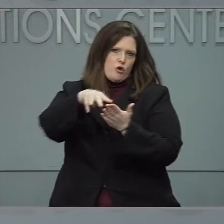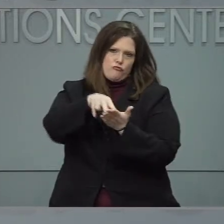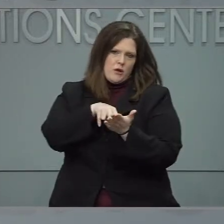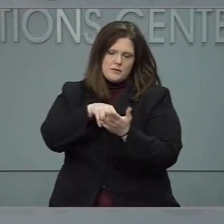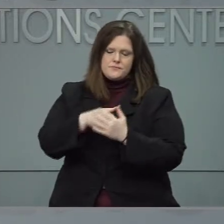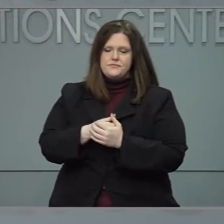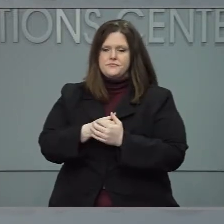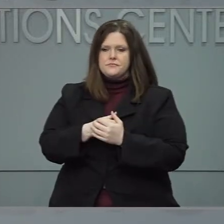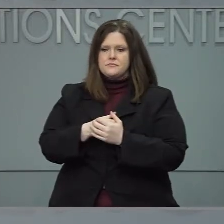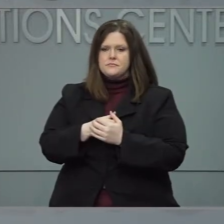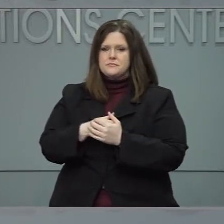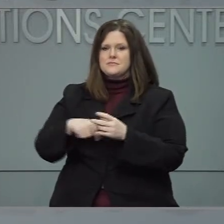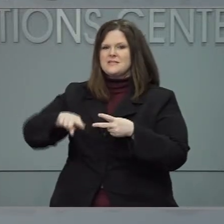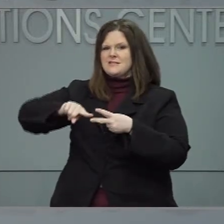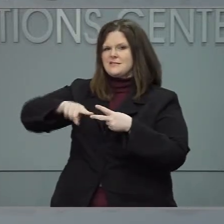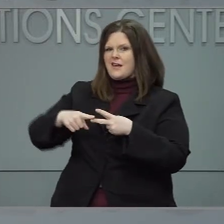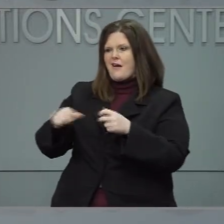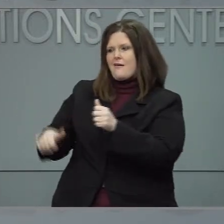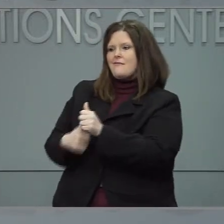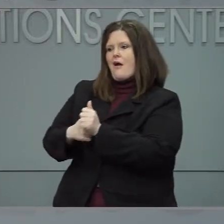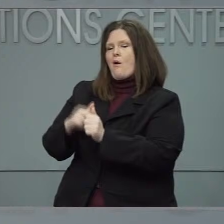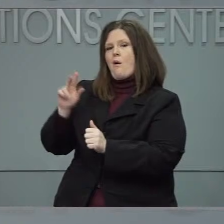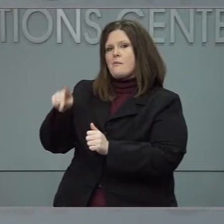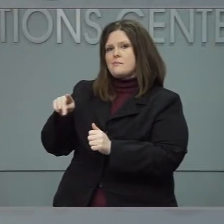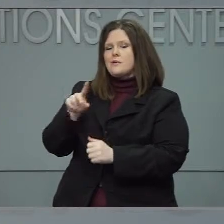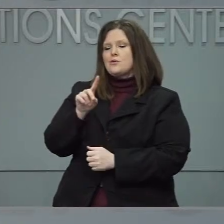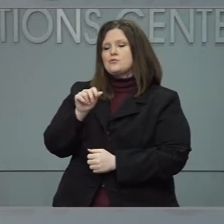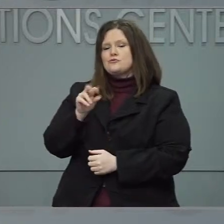We have a follow-up. Dawn Vaughn, News and Observer.